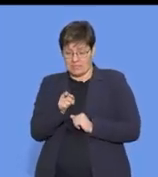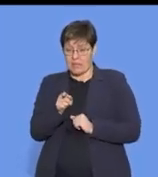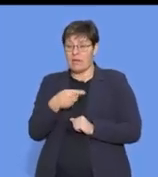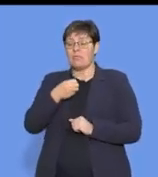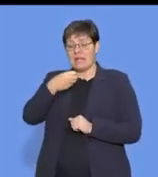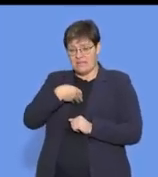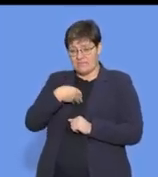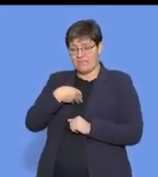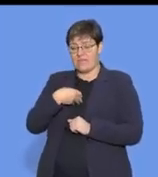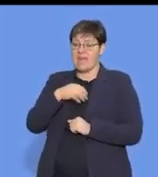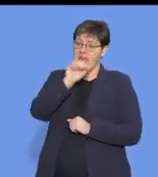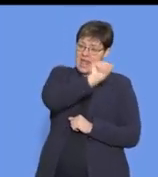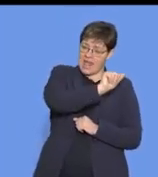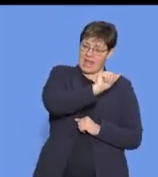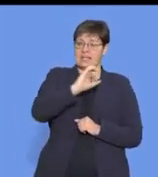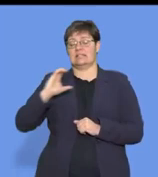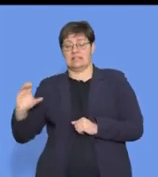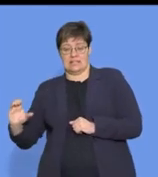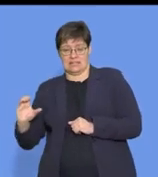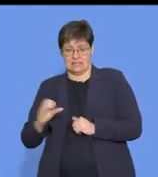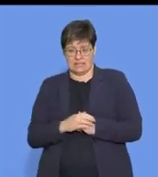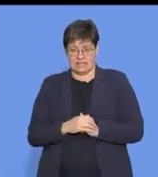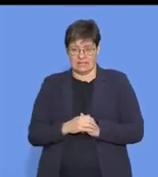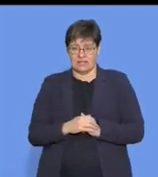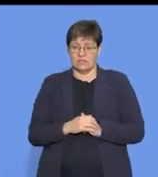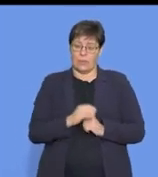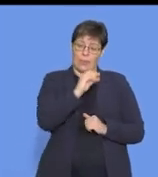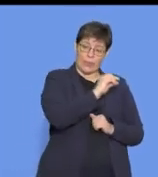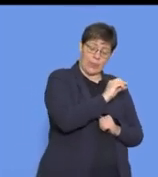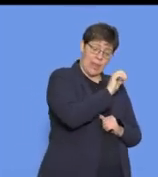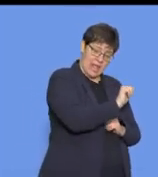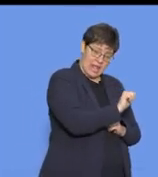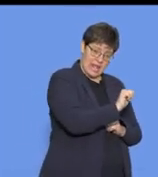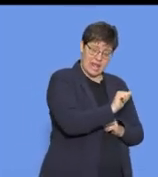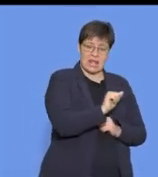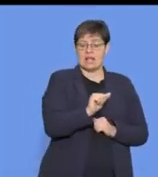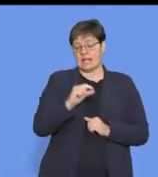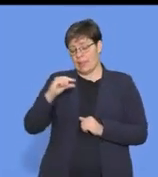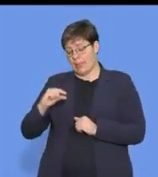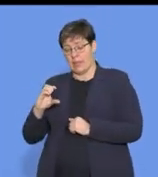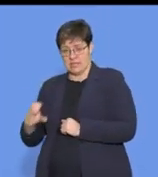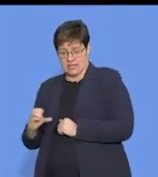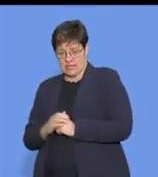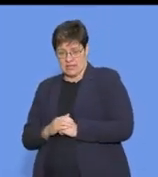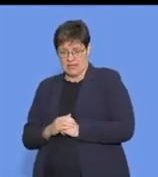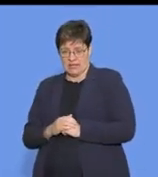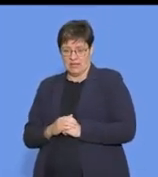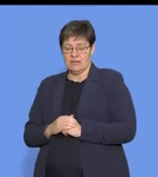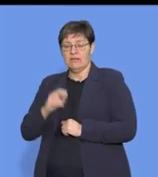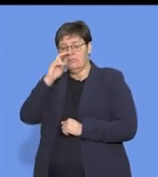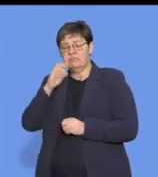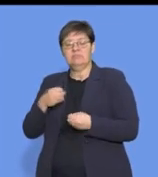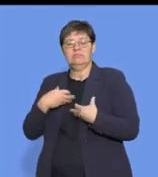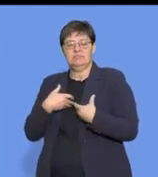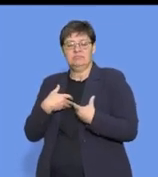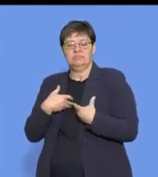be given a and c. So we need to be given little a, little c, and we need to be